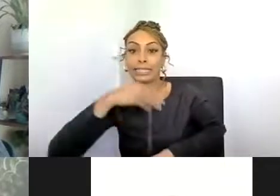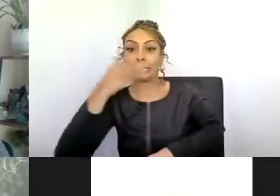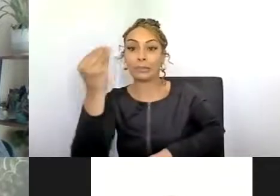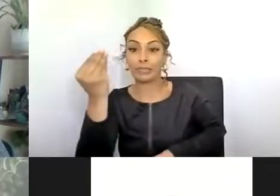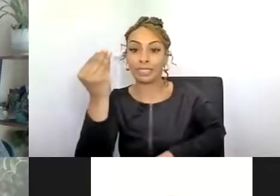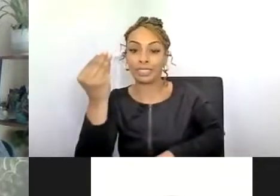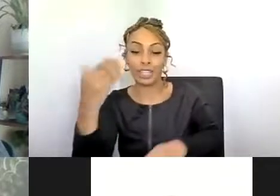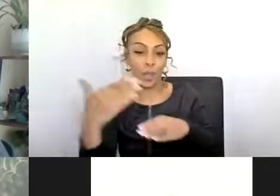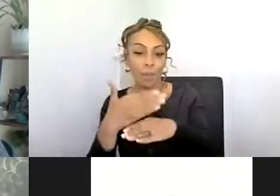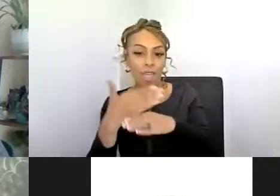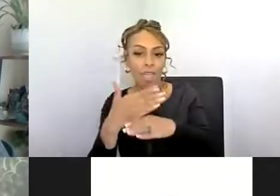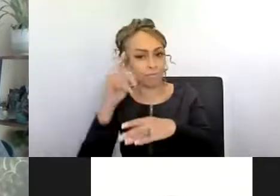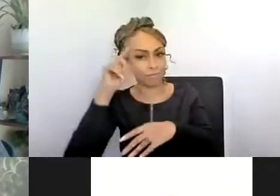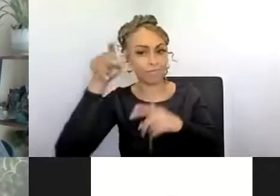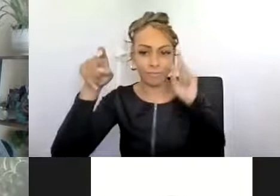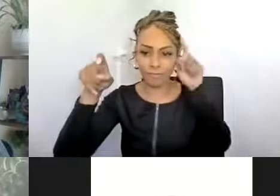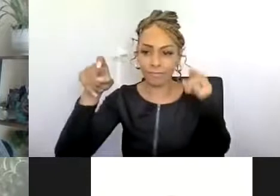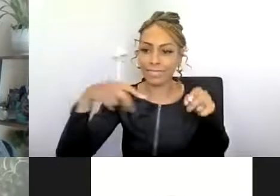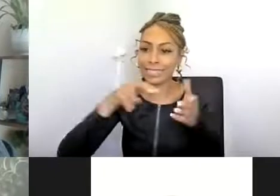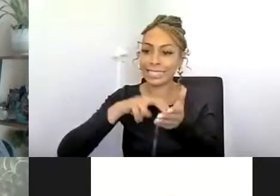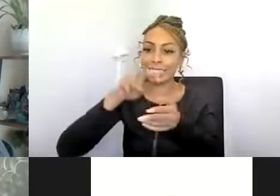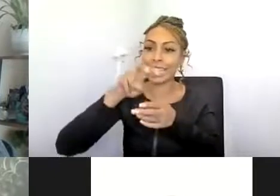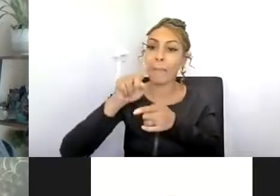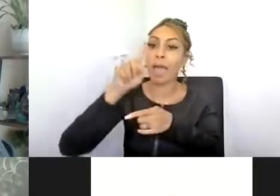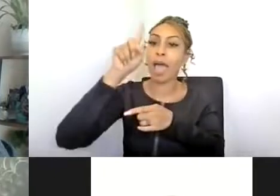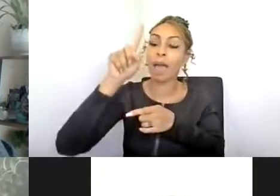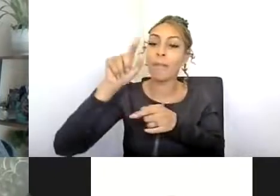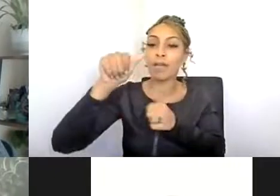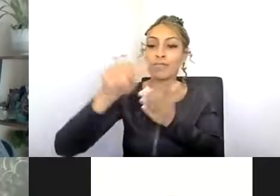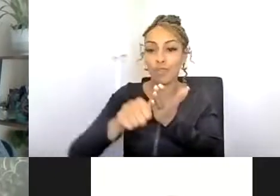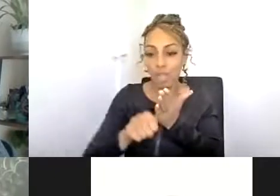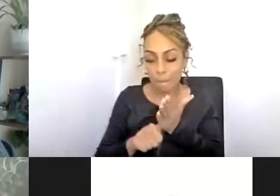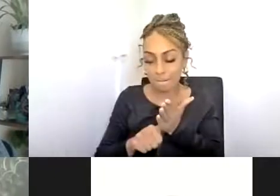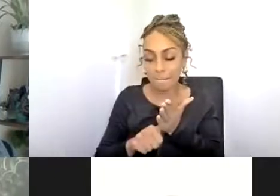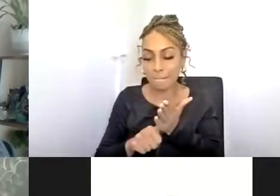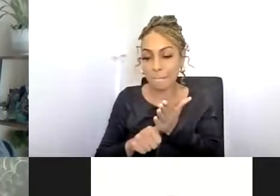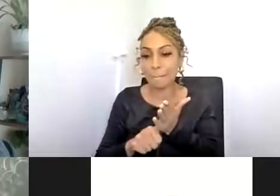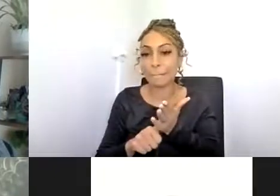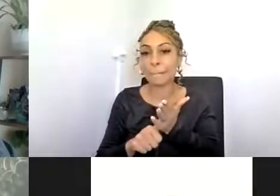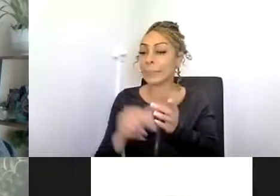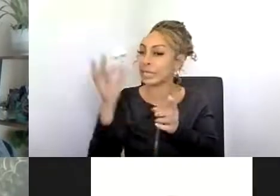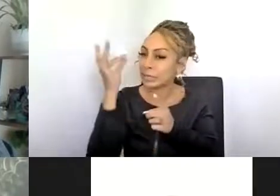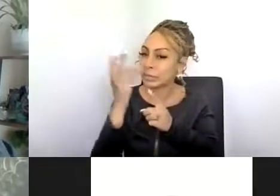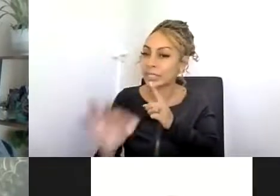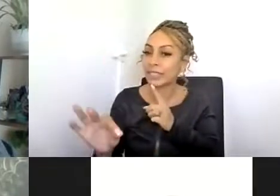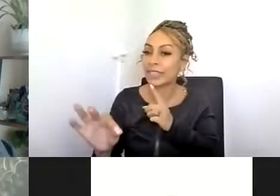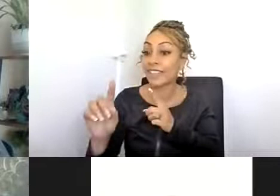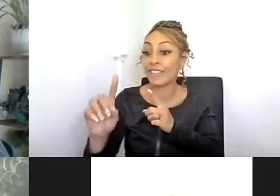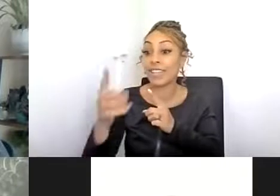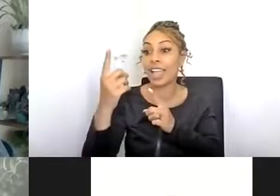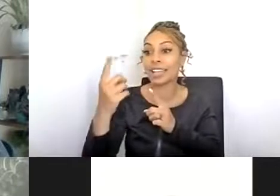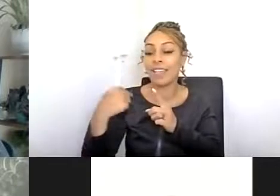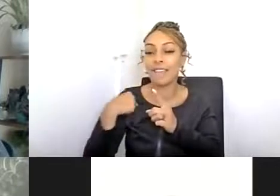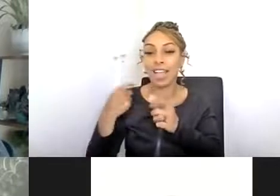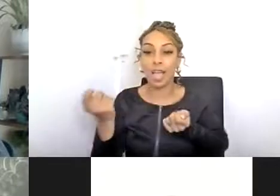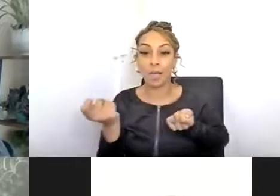project was initiated as part of our Step Up programme, and it was specifically the first of our